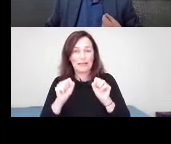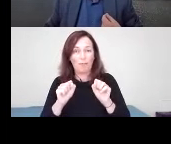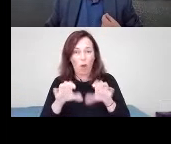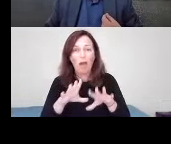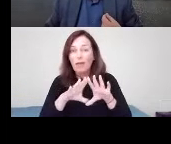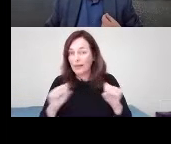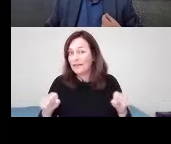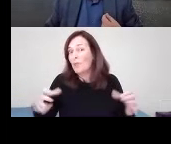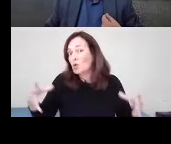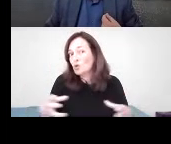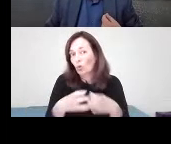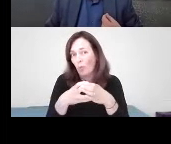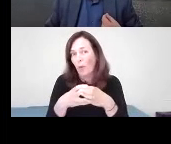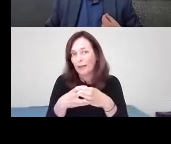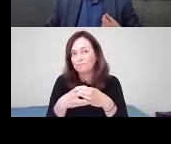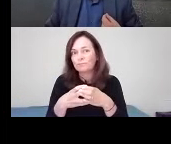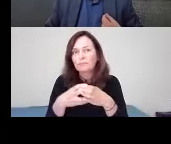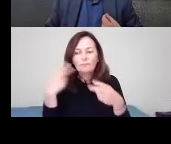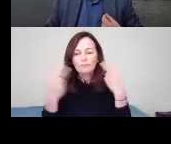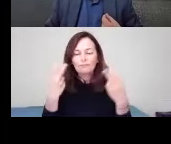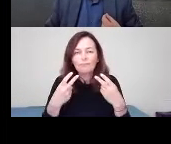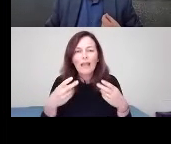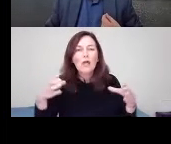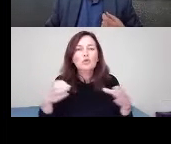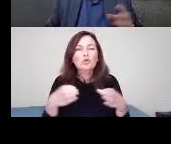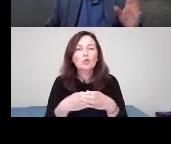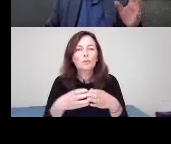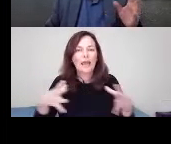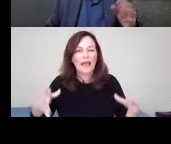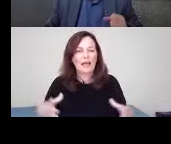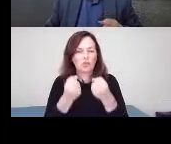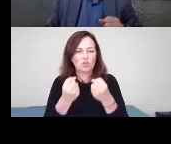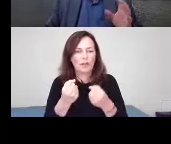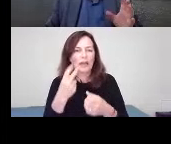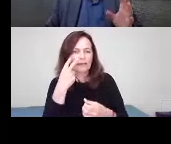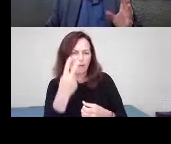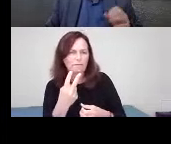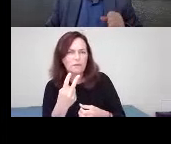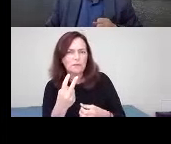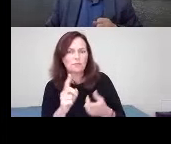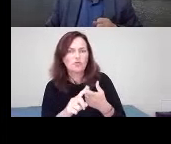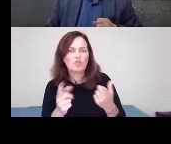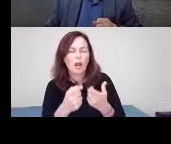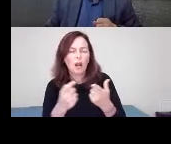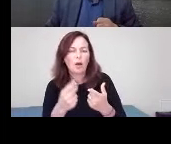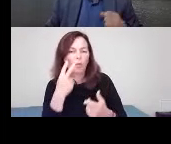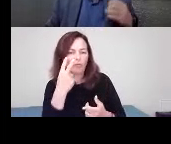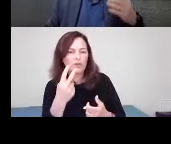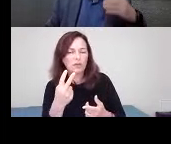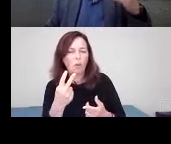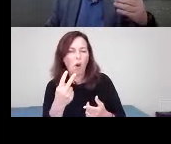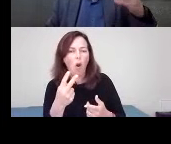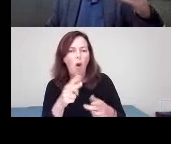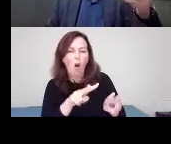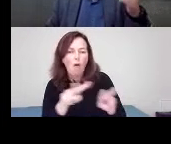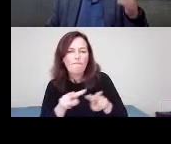And let's see if I can show this video, if it will function. It's just about 2 minutes, but let's hope that it will function, because this is